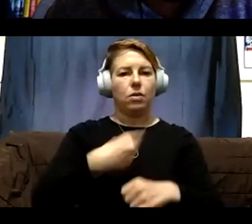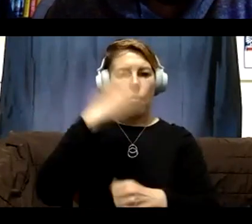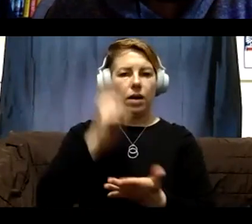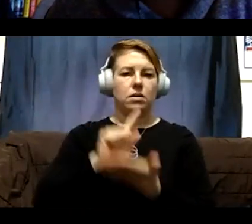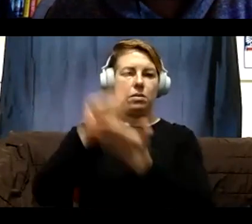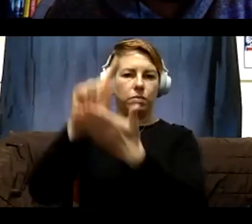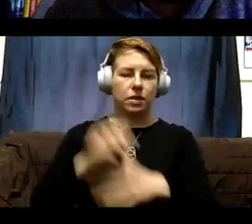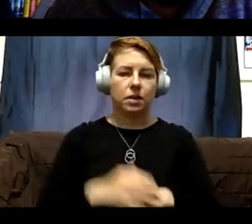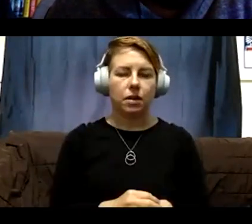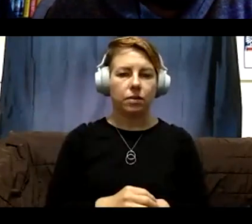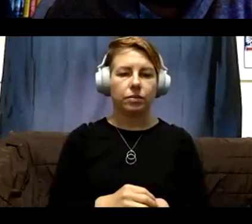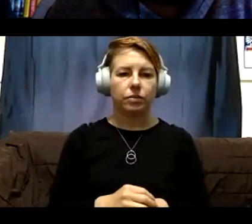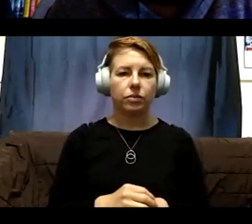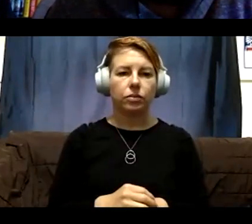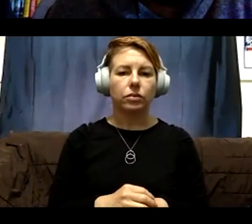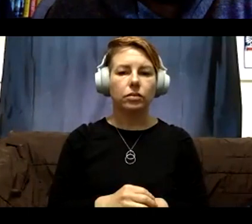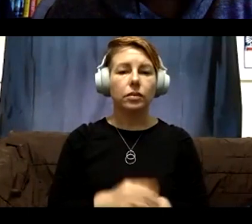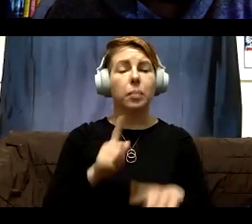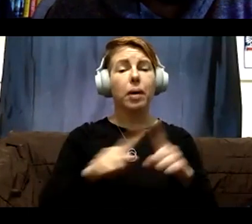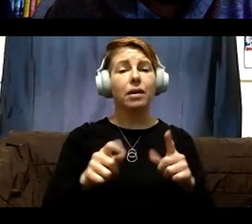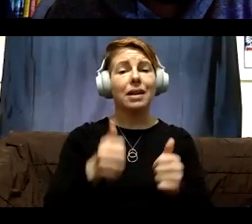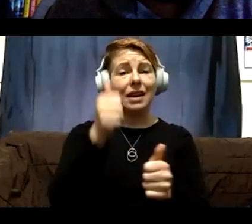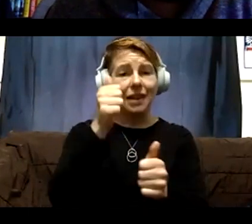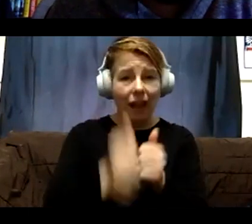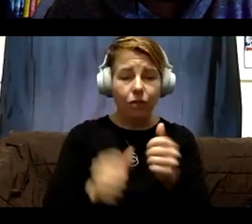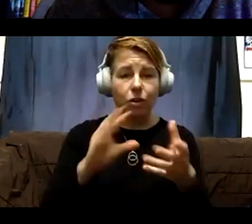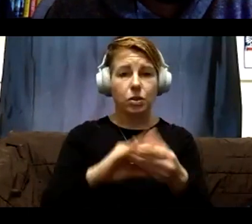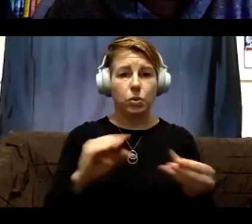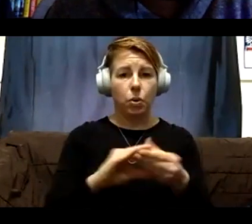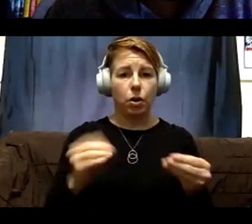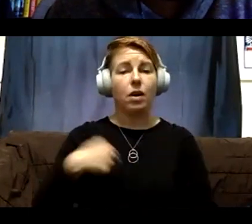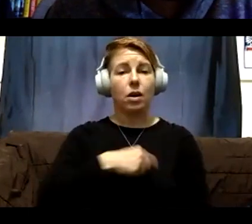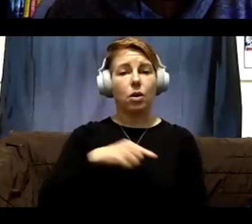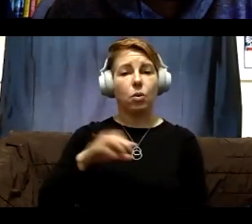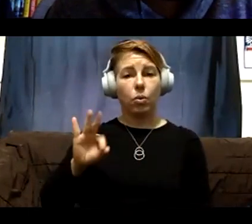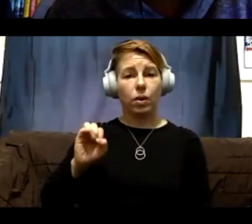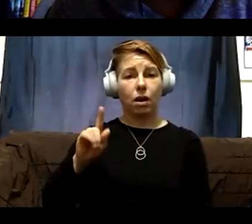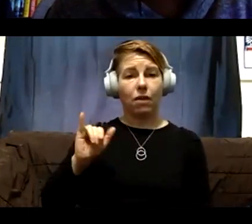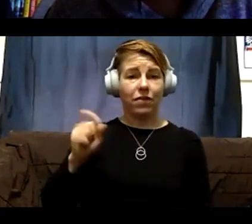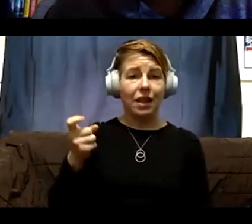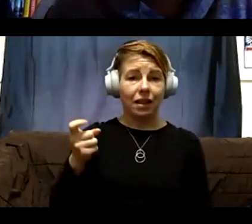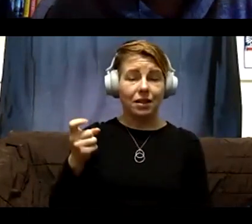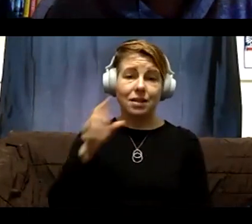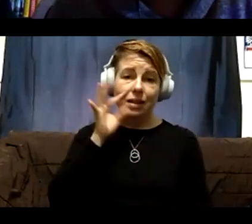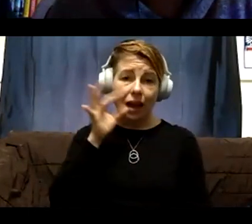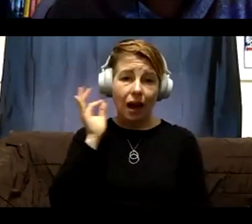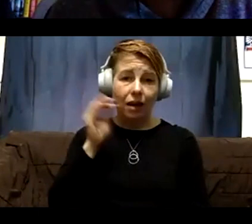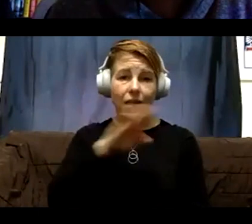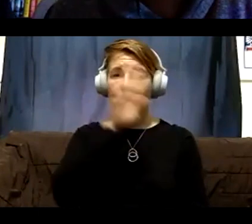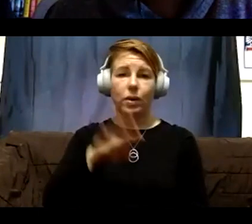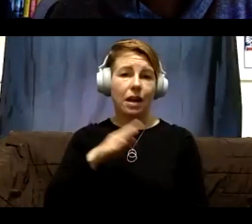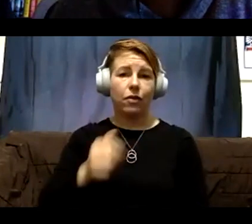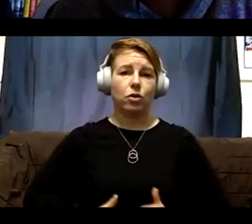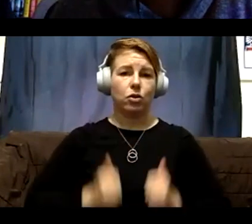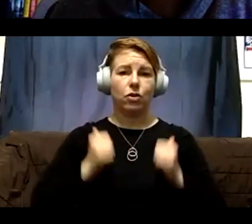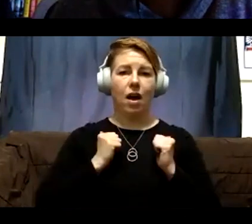of this equation, the result is the same. We are Felix, Schrodinger's cat, and we never survive the box's opening.